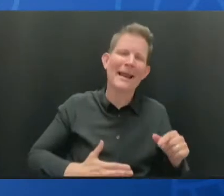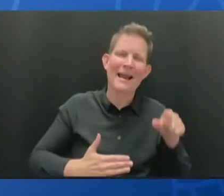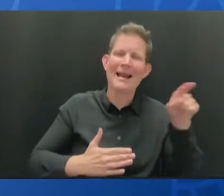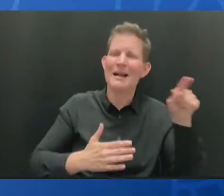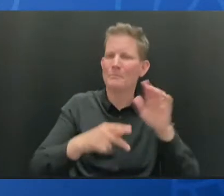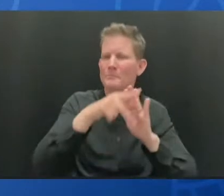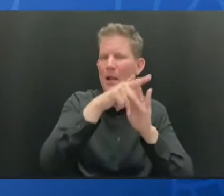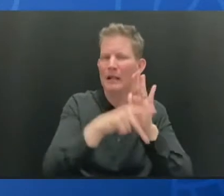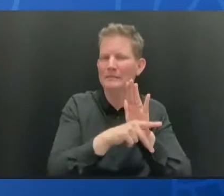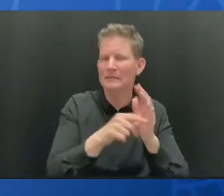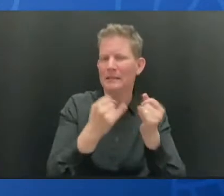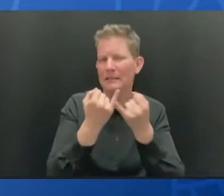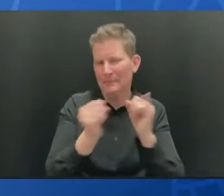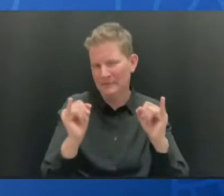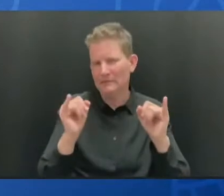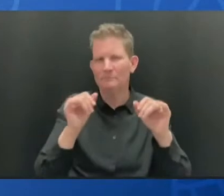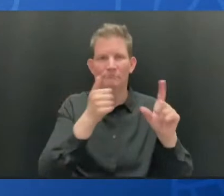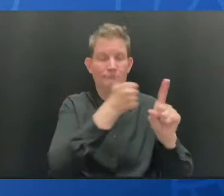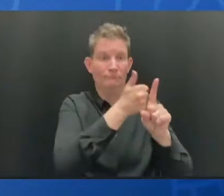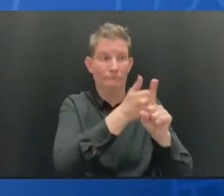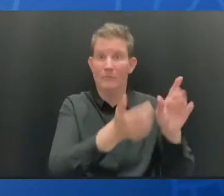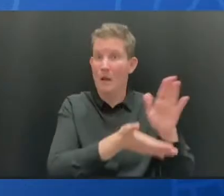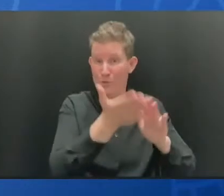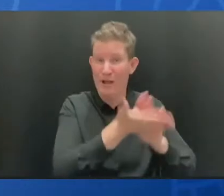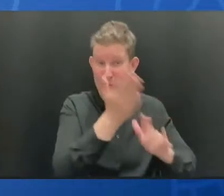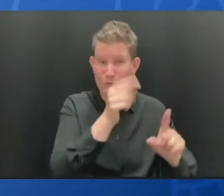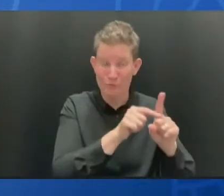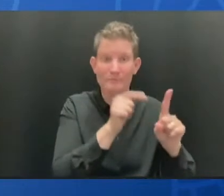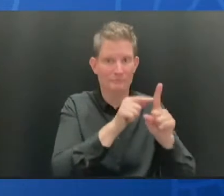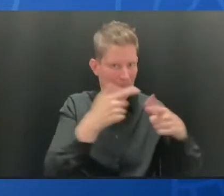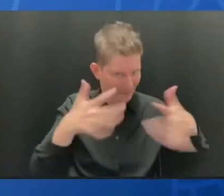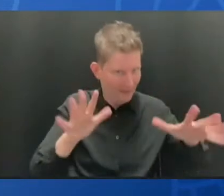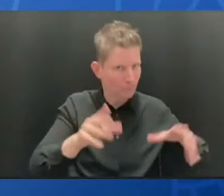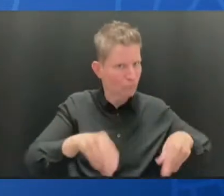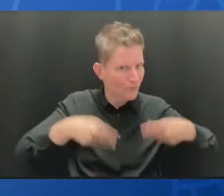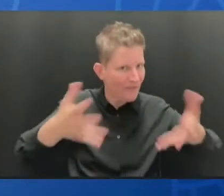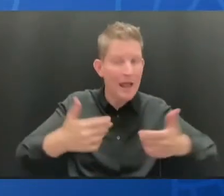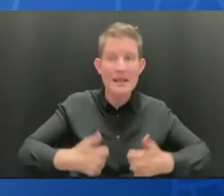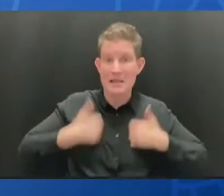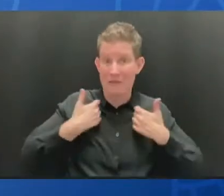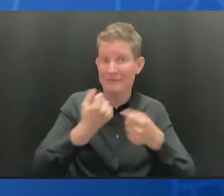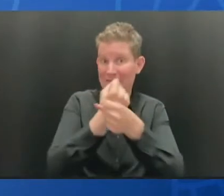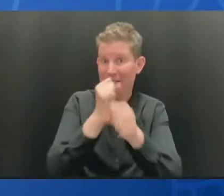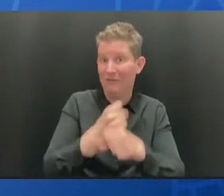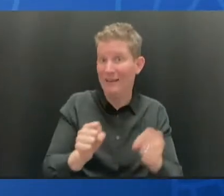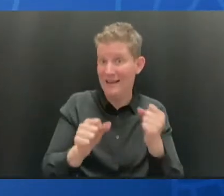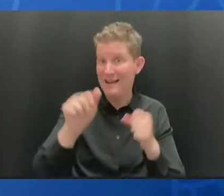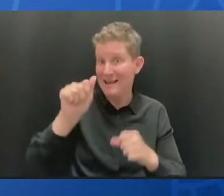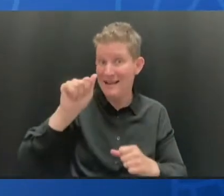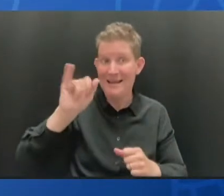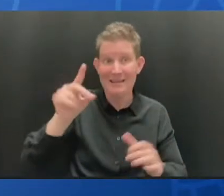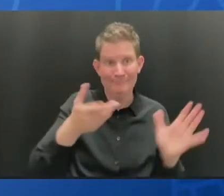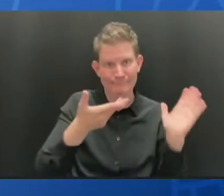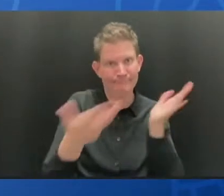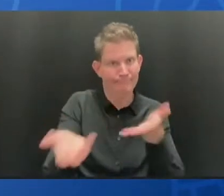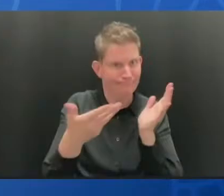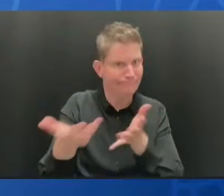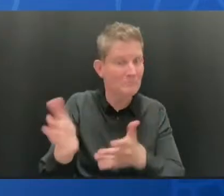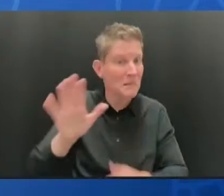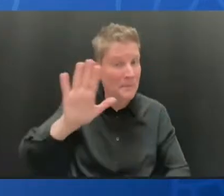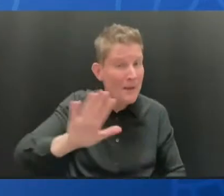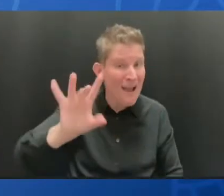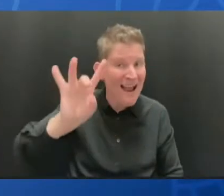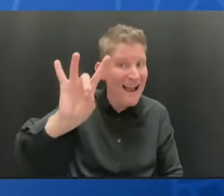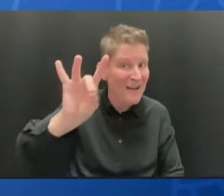commenced providing life-saving aid to the people of Gaza who desperately need it. Approximately 8,000 food boxes have been distributed